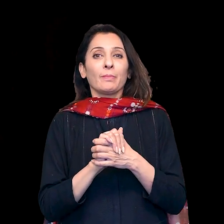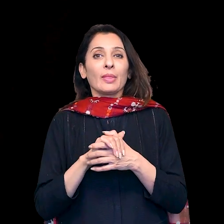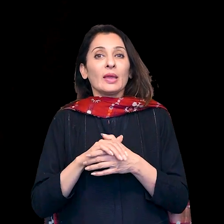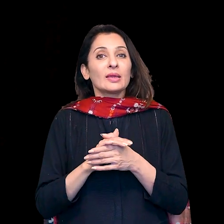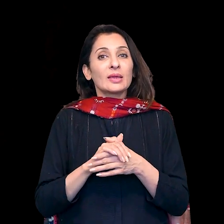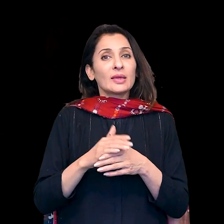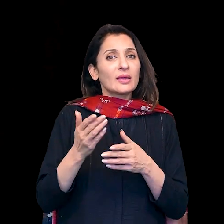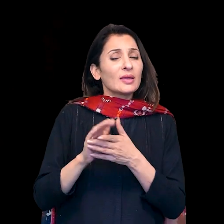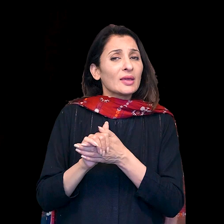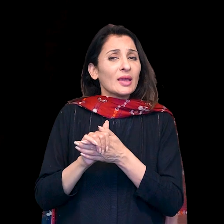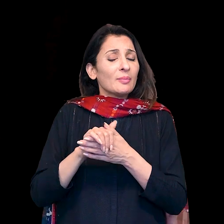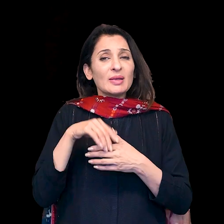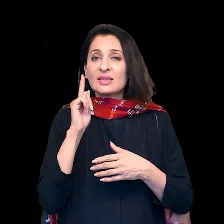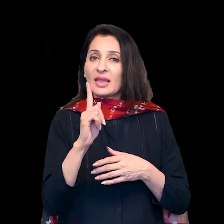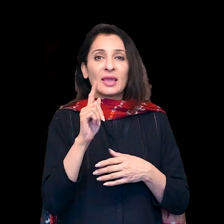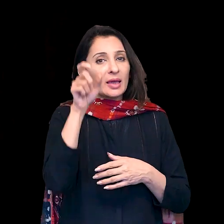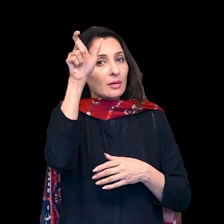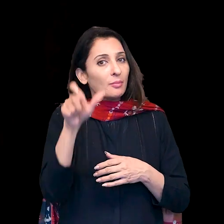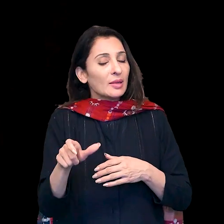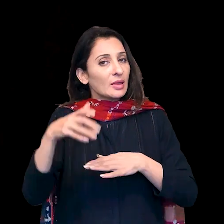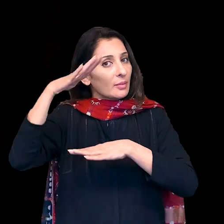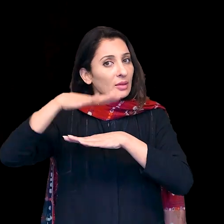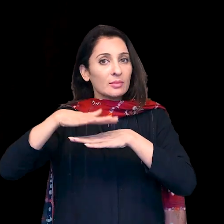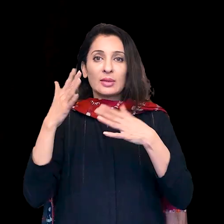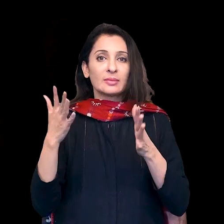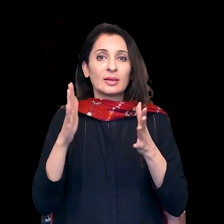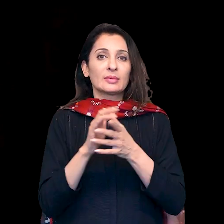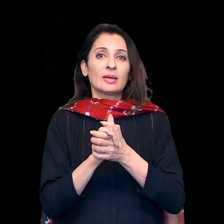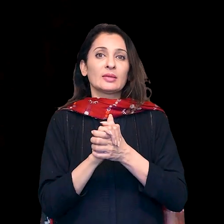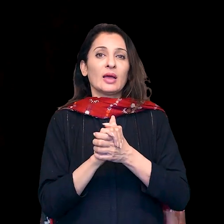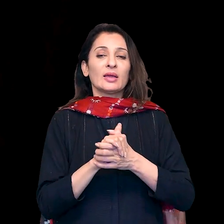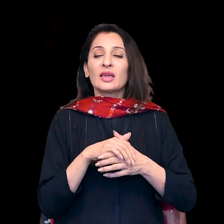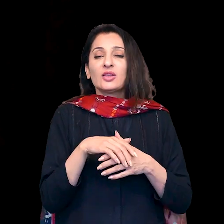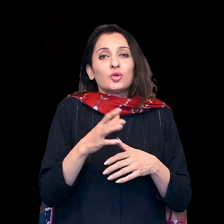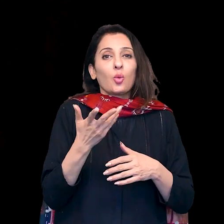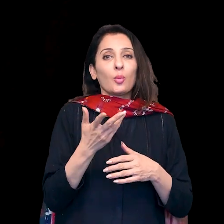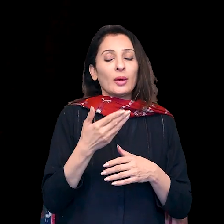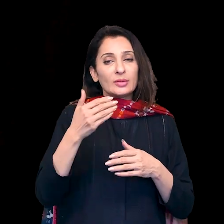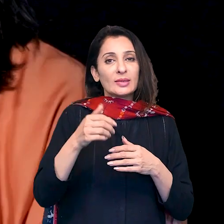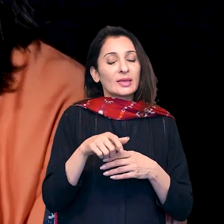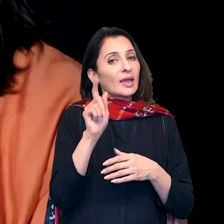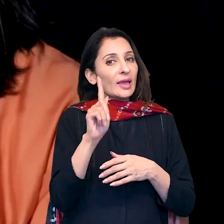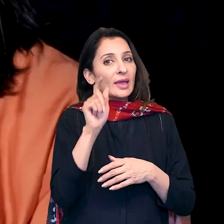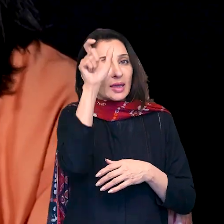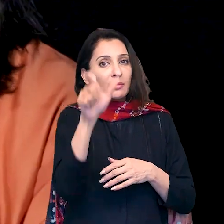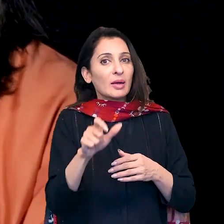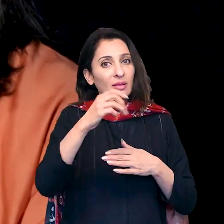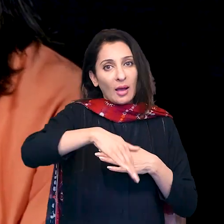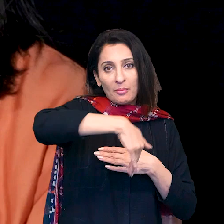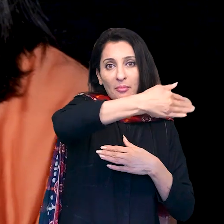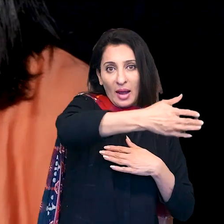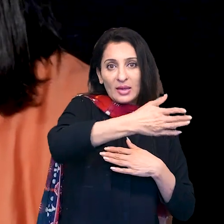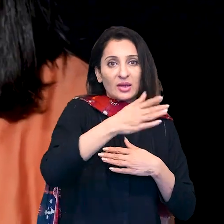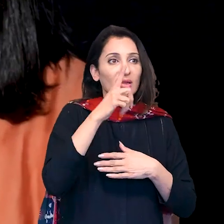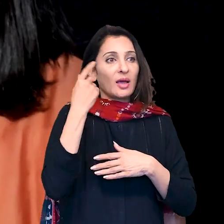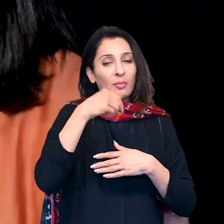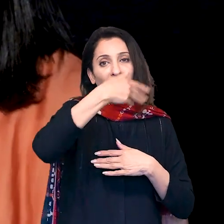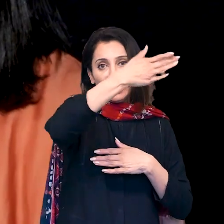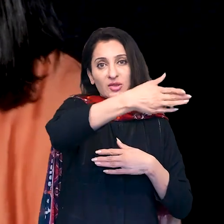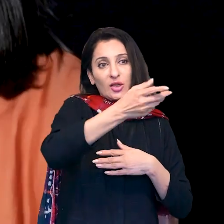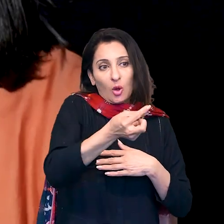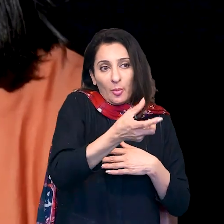The idea of family no longer just relies on women. Sometimes the idea of breadwinner also no longer lies on